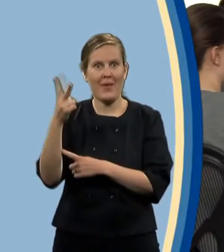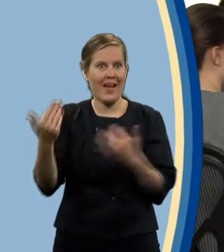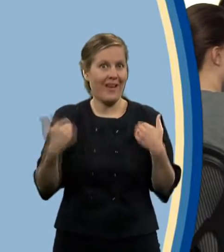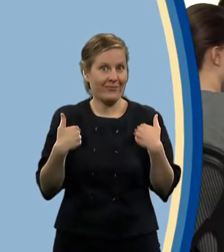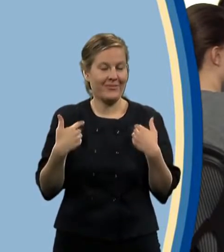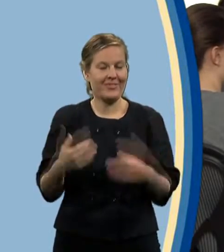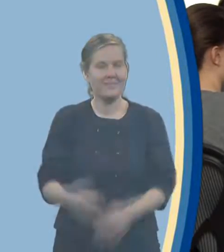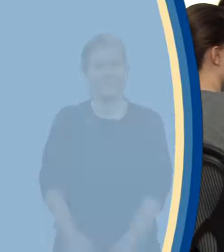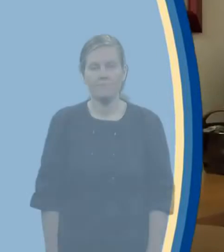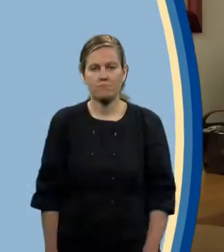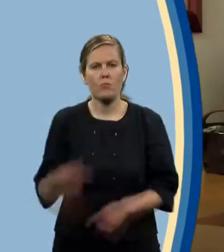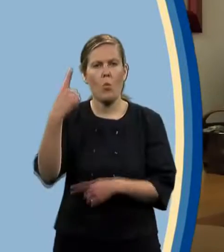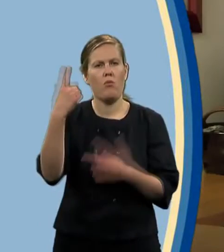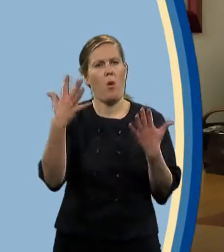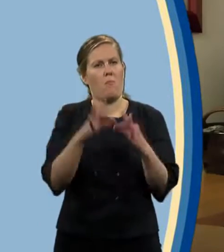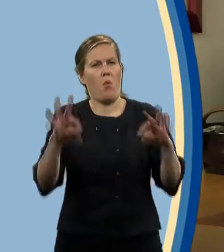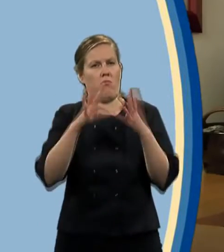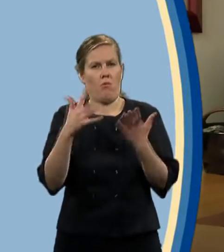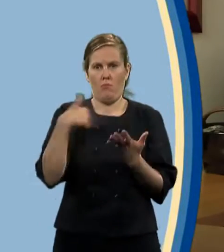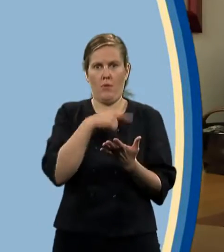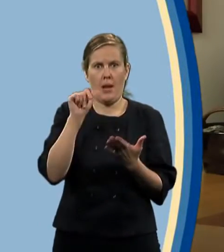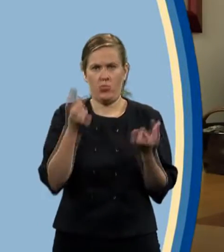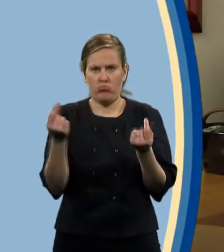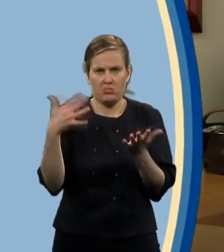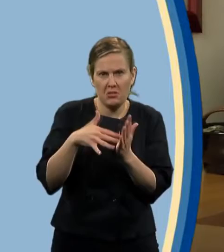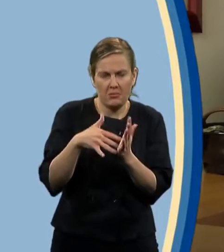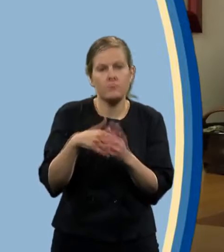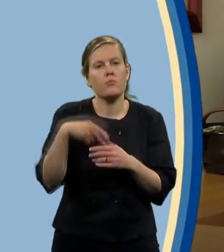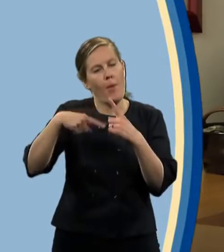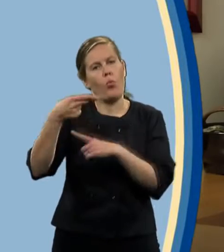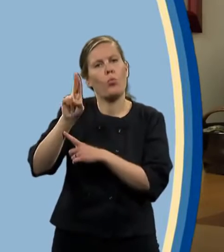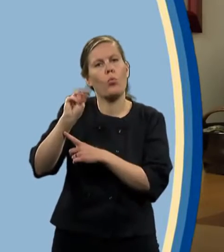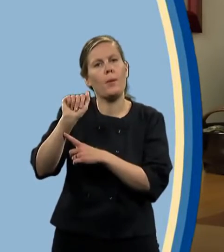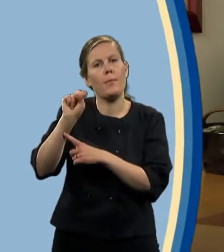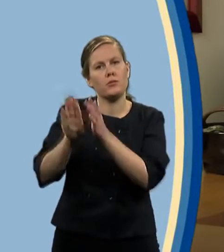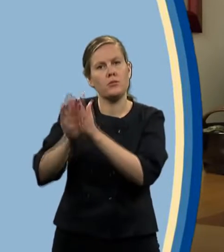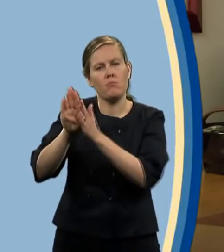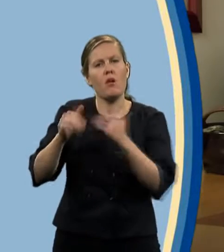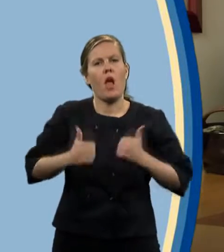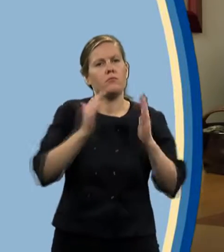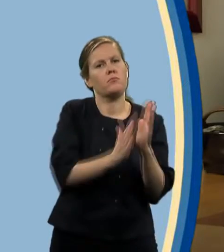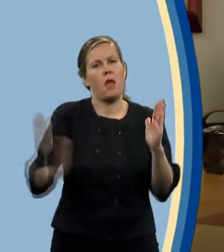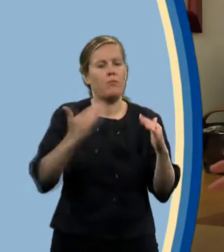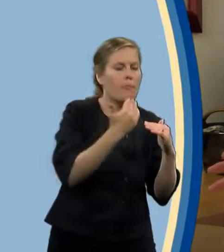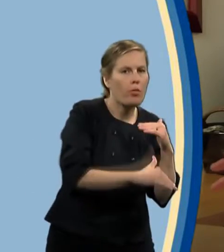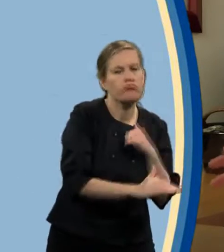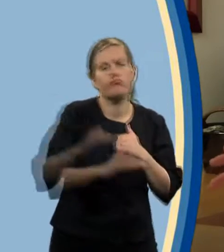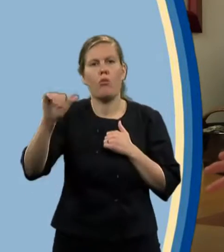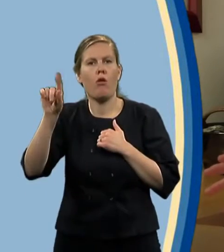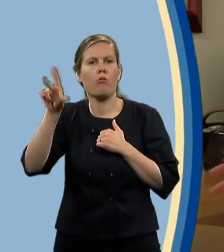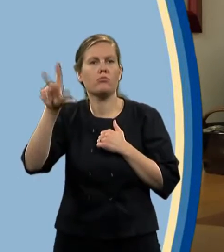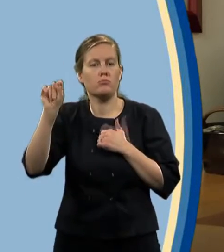other universities. One of the things that's very important about what we study in the laboratory is we study the human development across